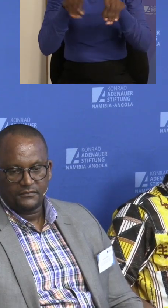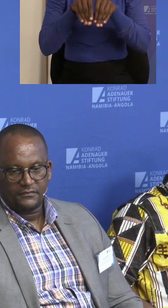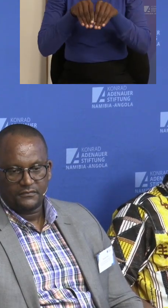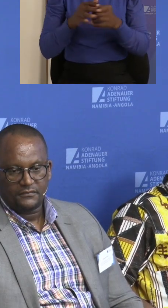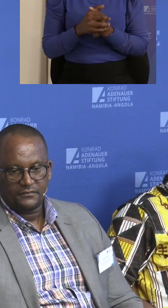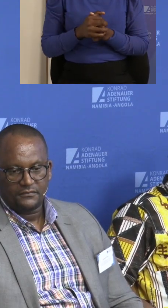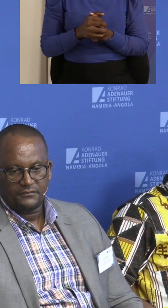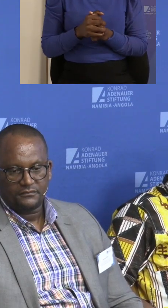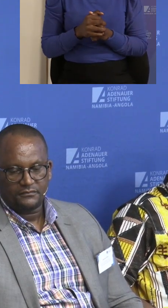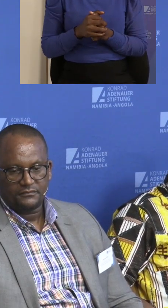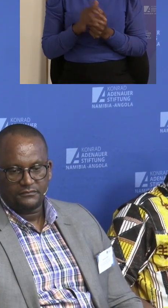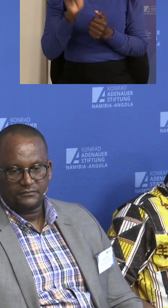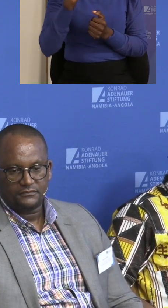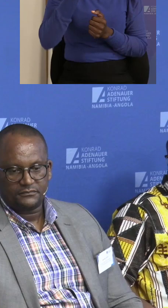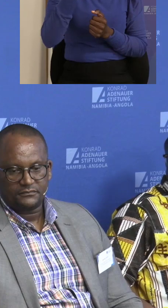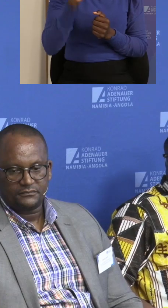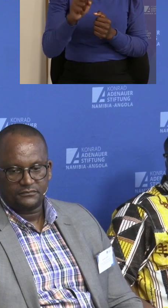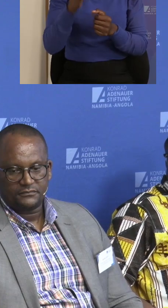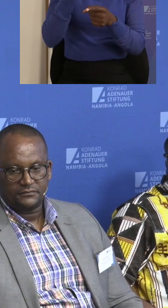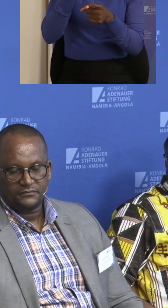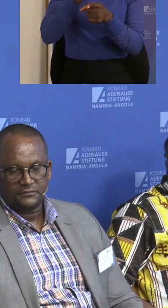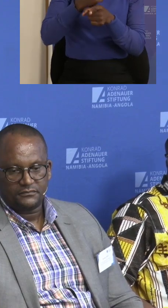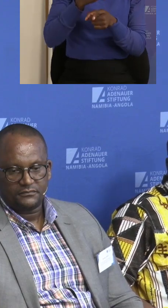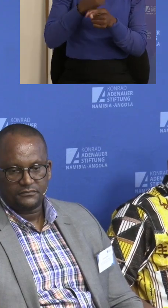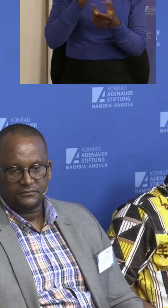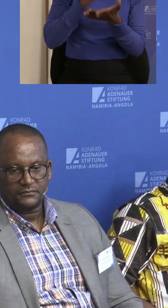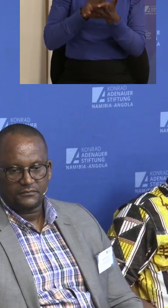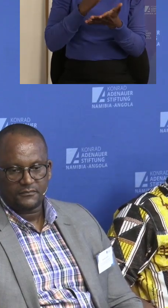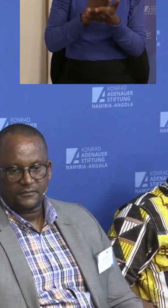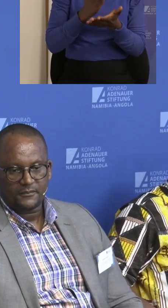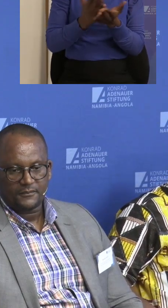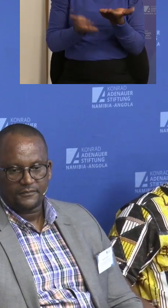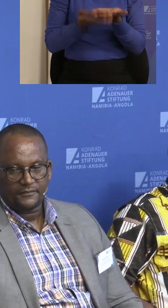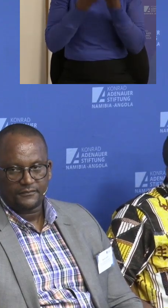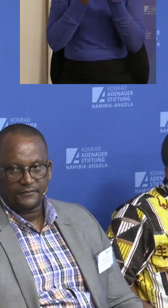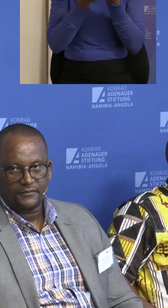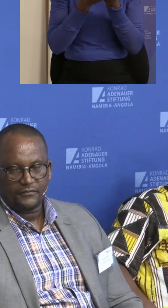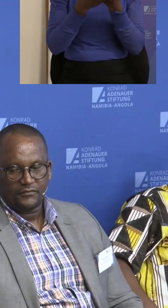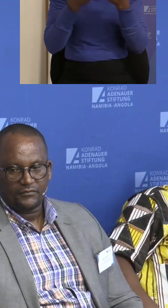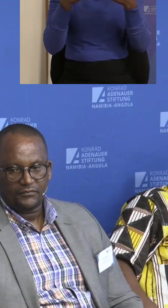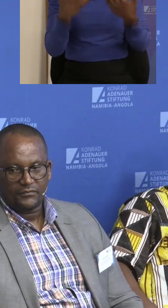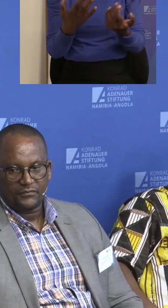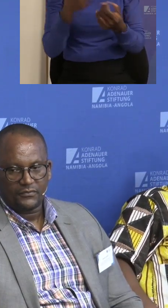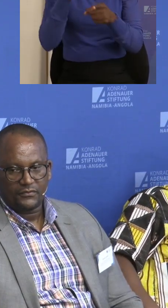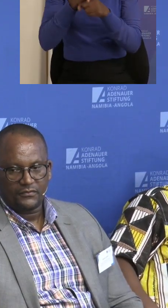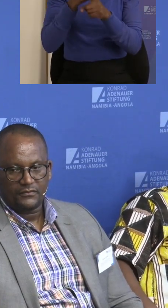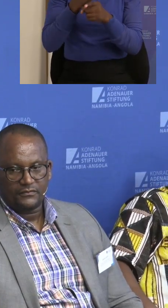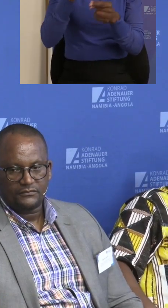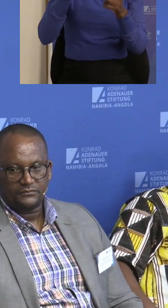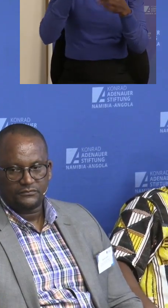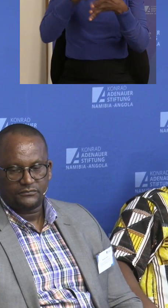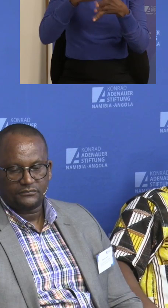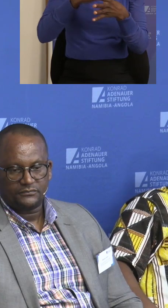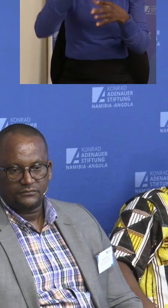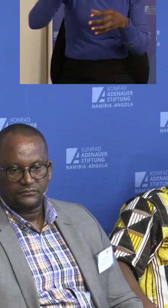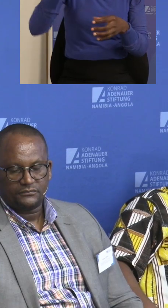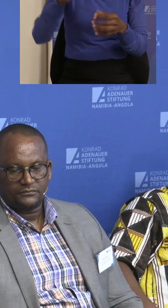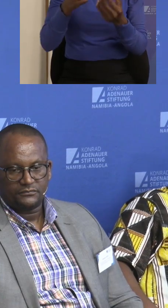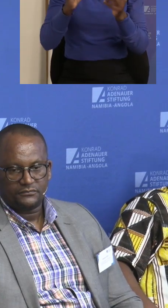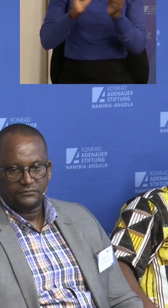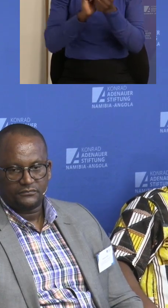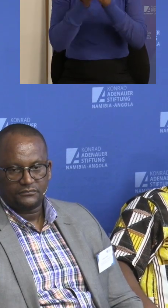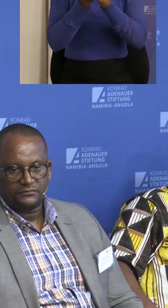The question might be, is government doing enough? And secondly, is it doing the right thing to uplift the